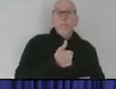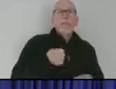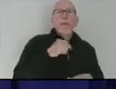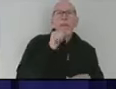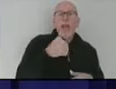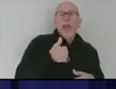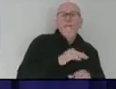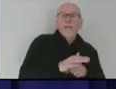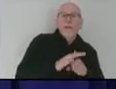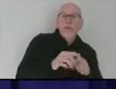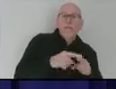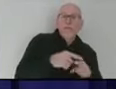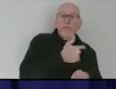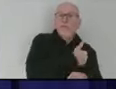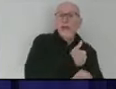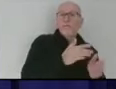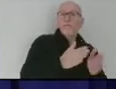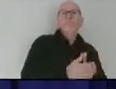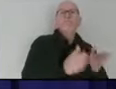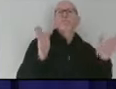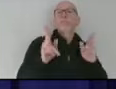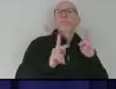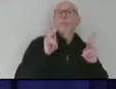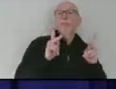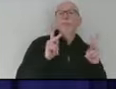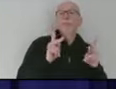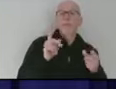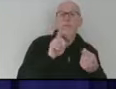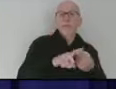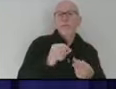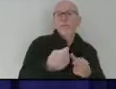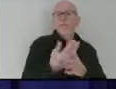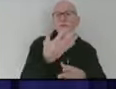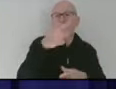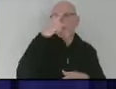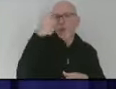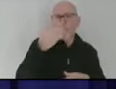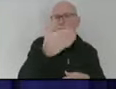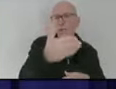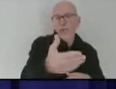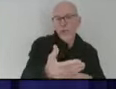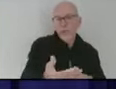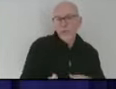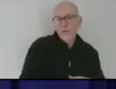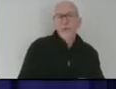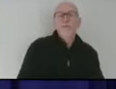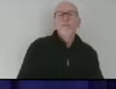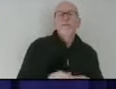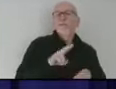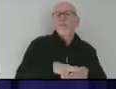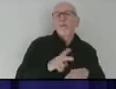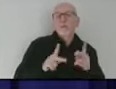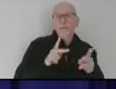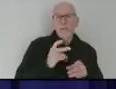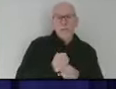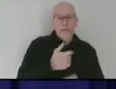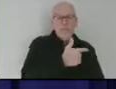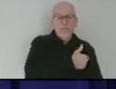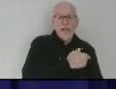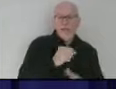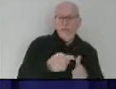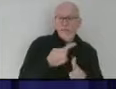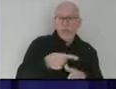to vaccinate the general public until late spring or even summer. So, of course, when people get the vaccine, even in this first